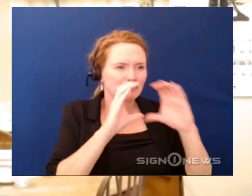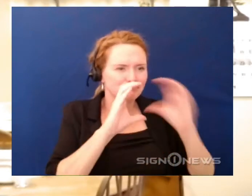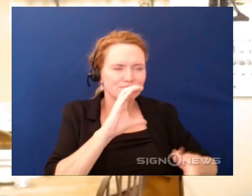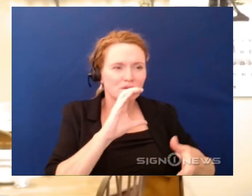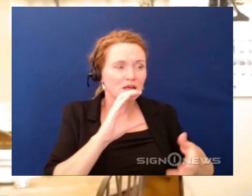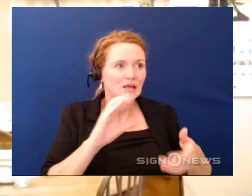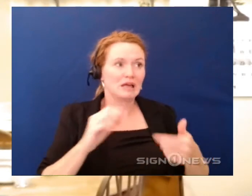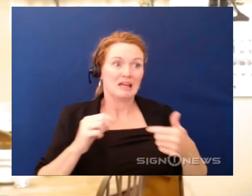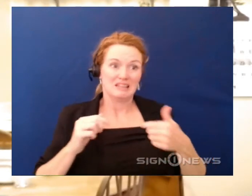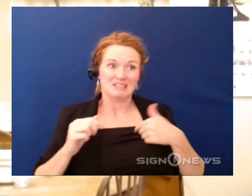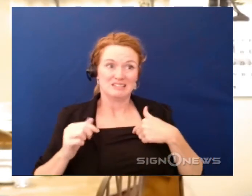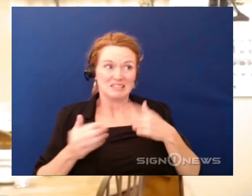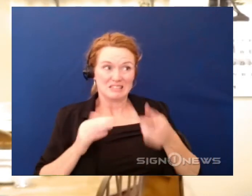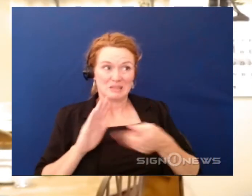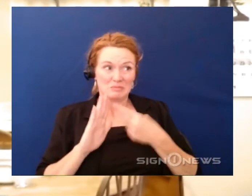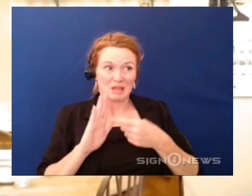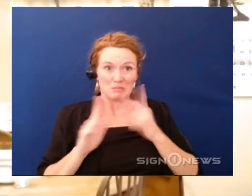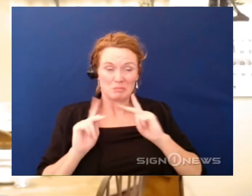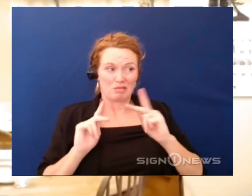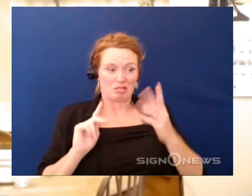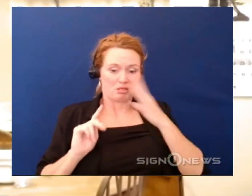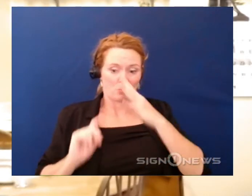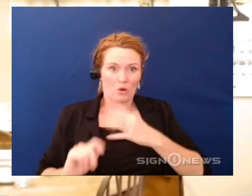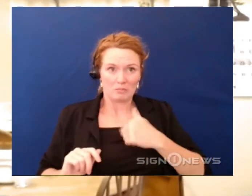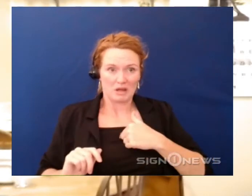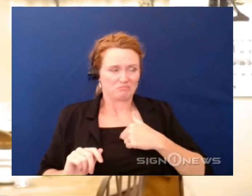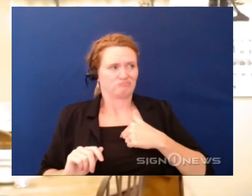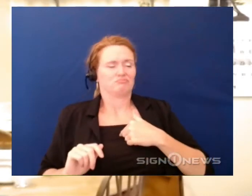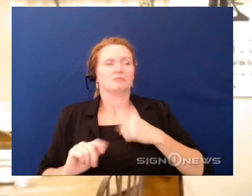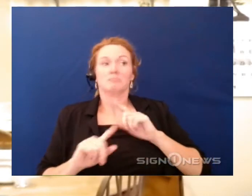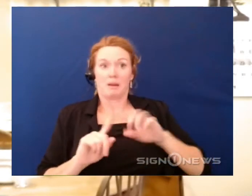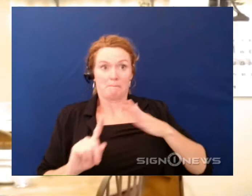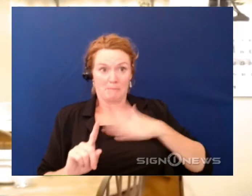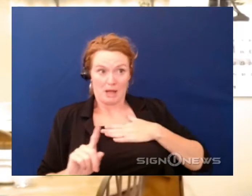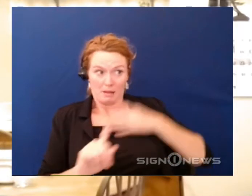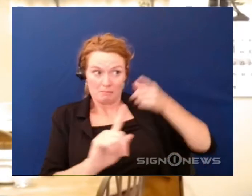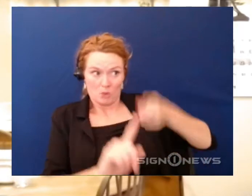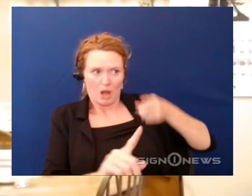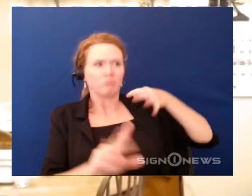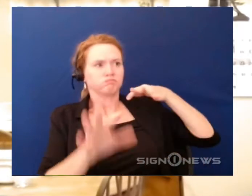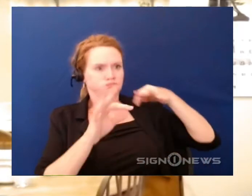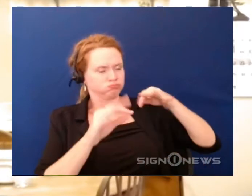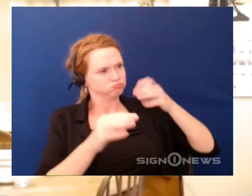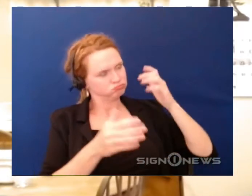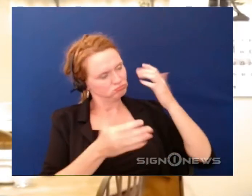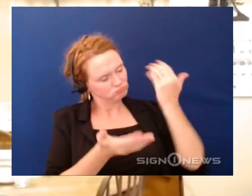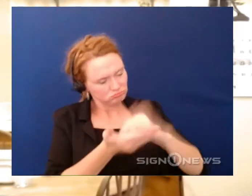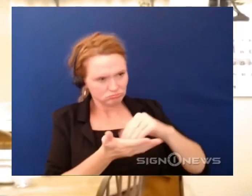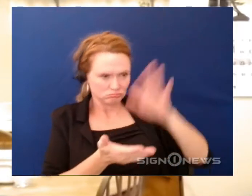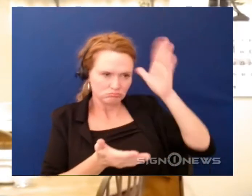I get dismissed and mistreated, but I always get my point across.